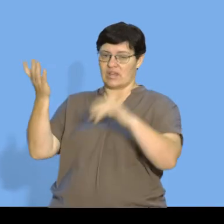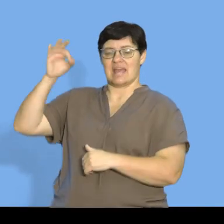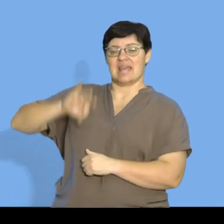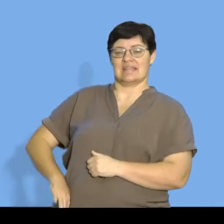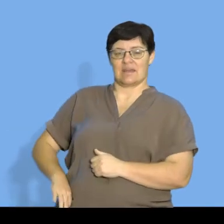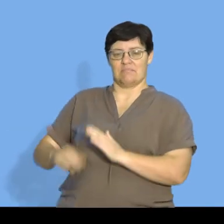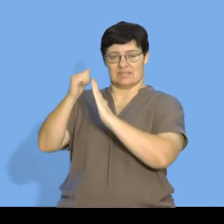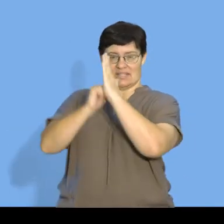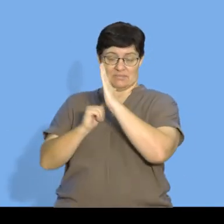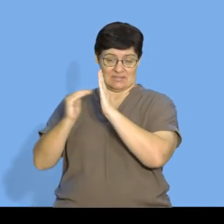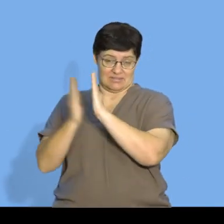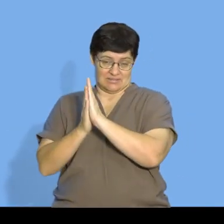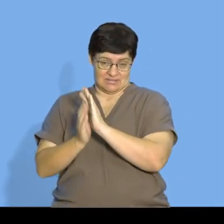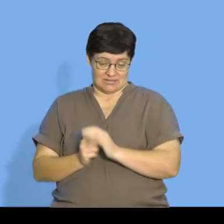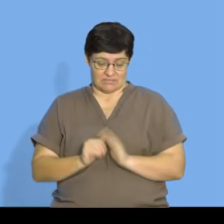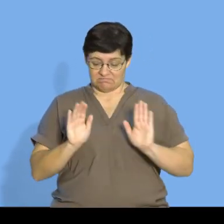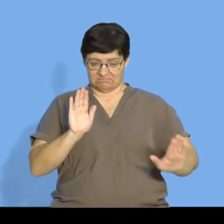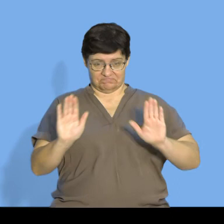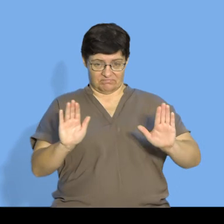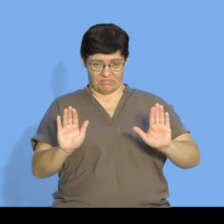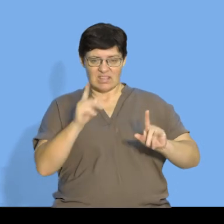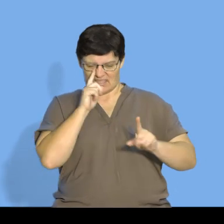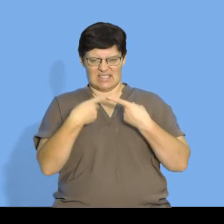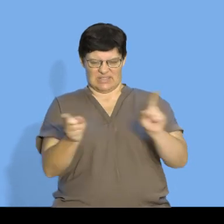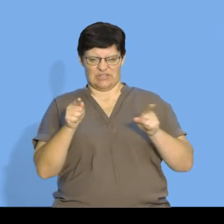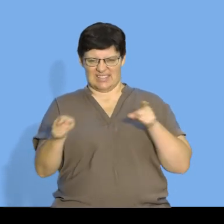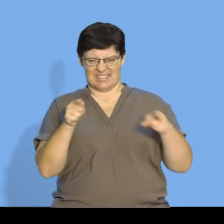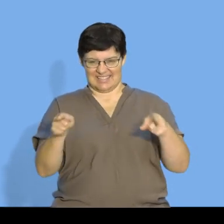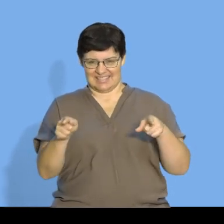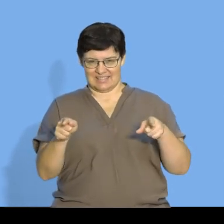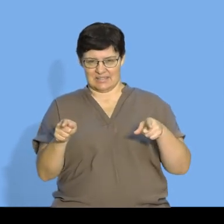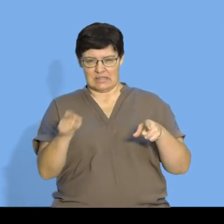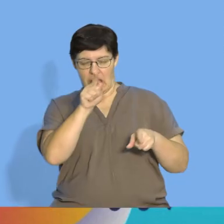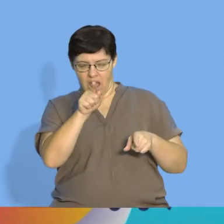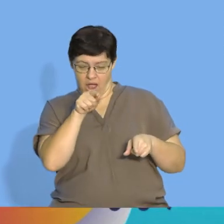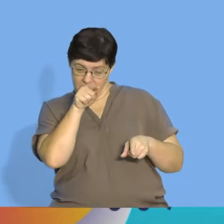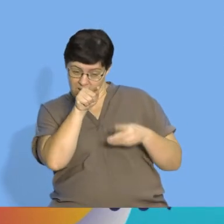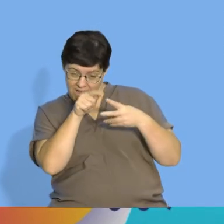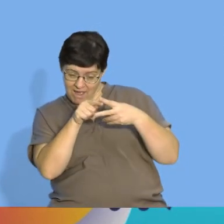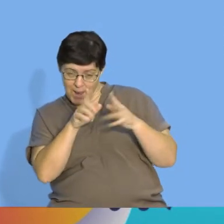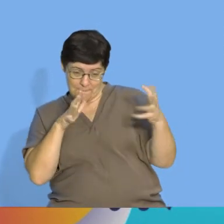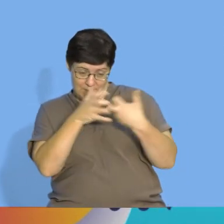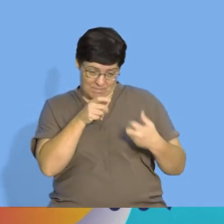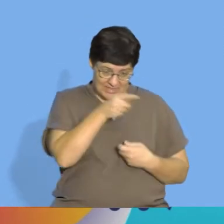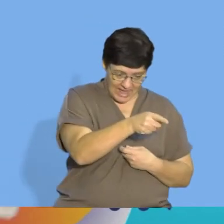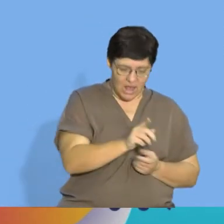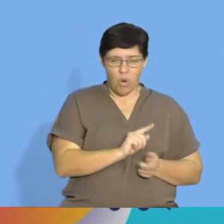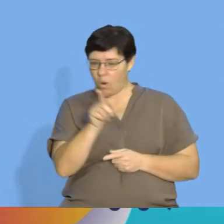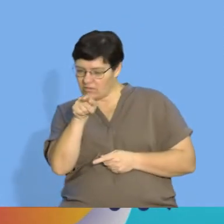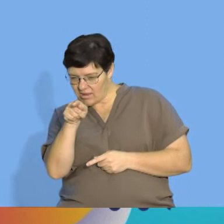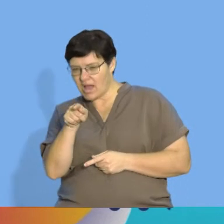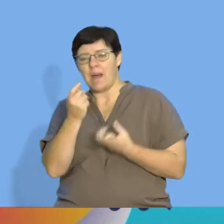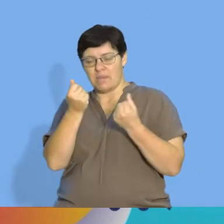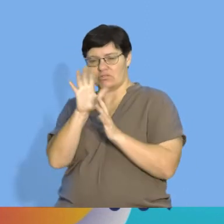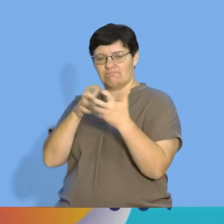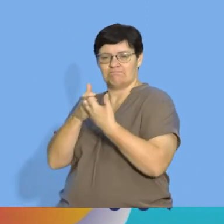and your projected income statement, right? So we clearly saw what items would feature